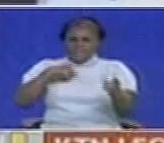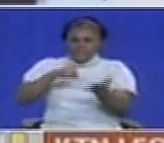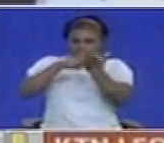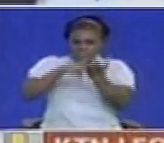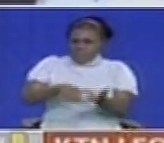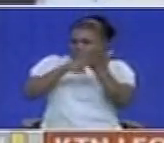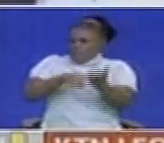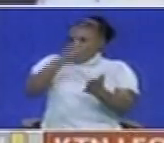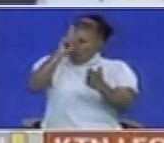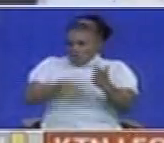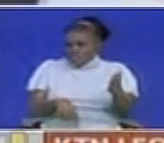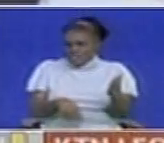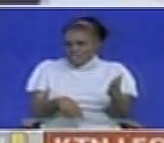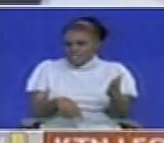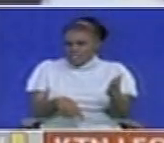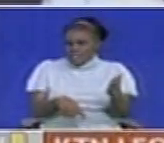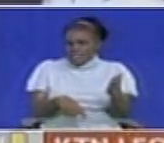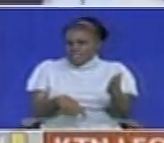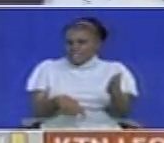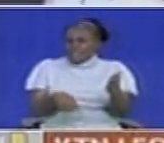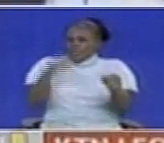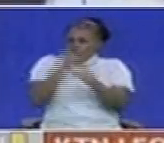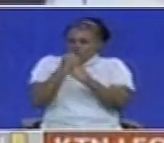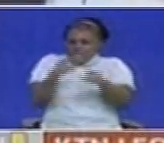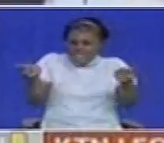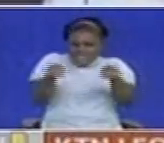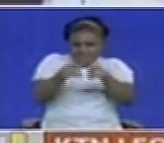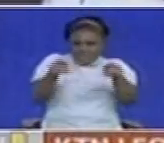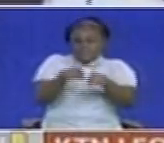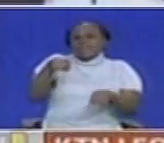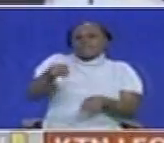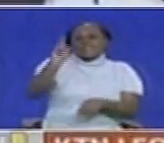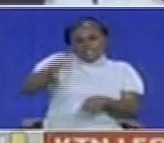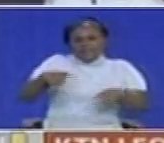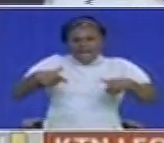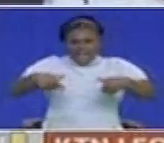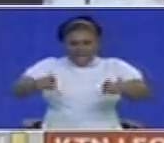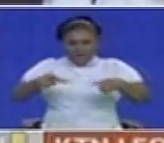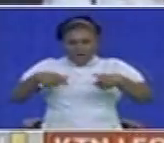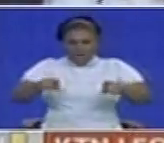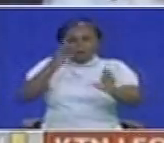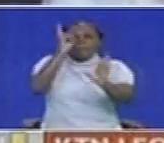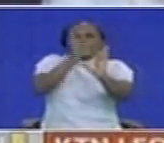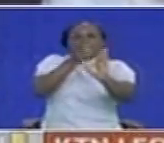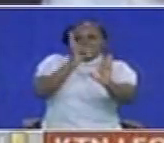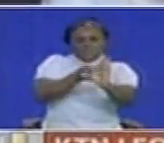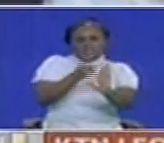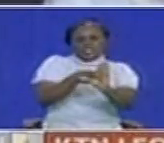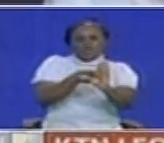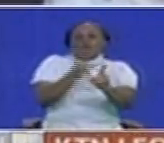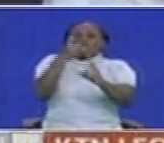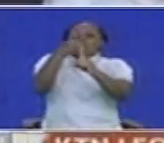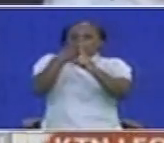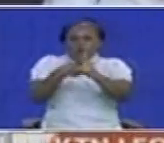kwamba in so doing, he must allow participation kutoka